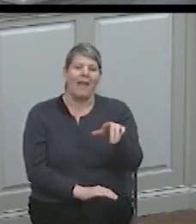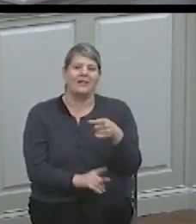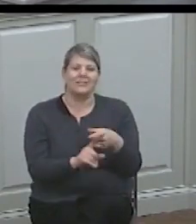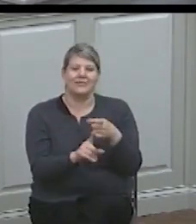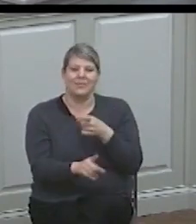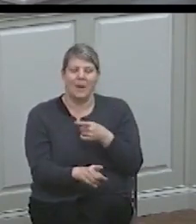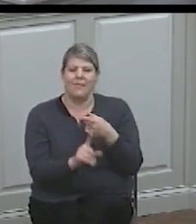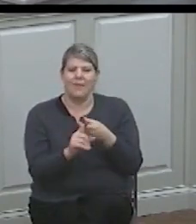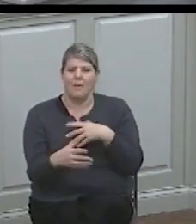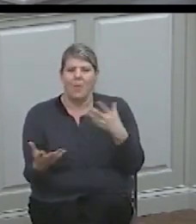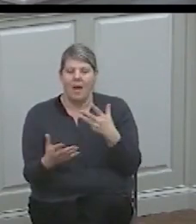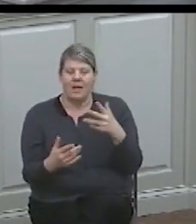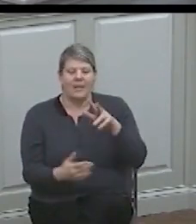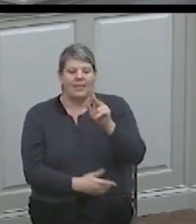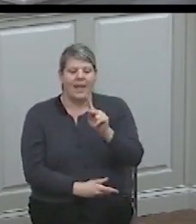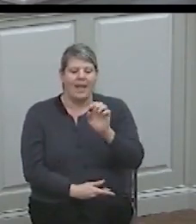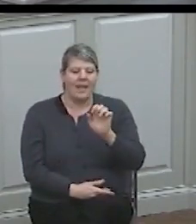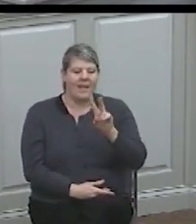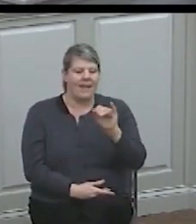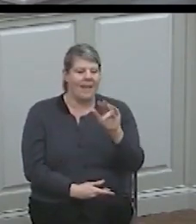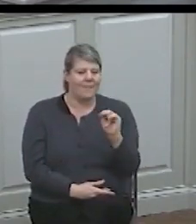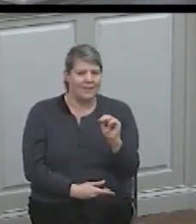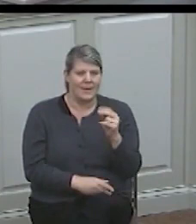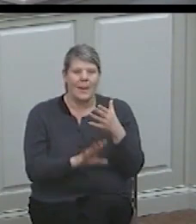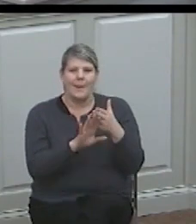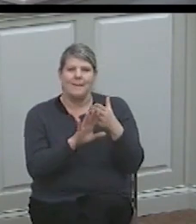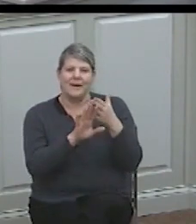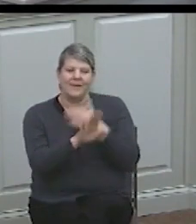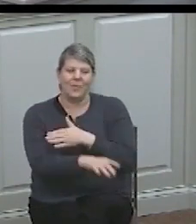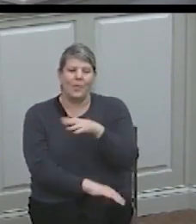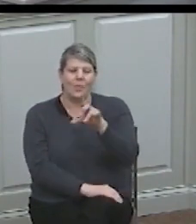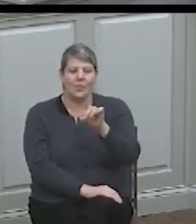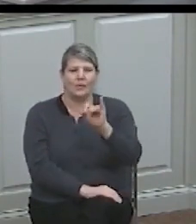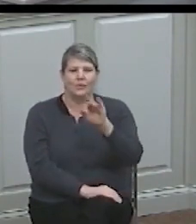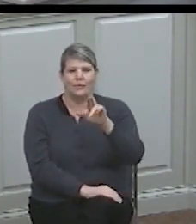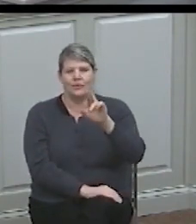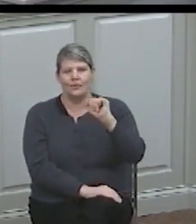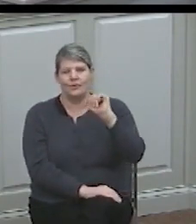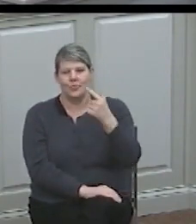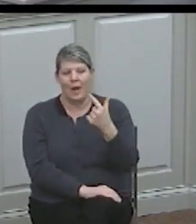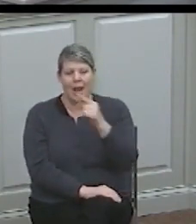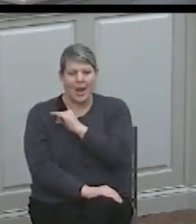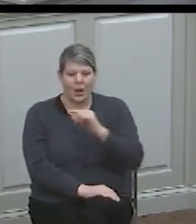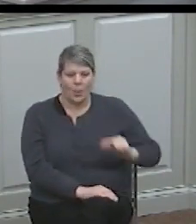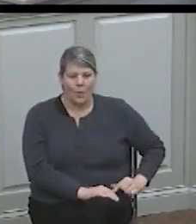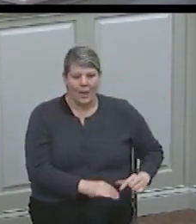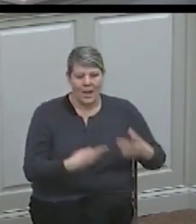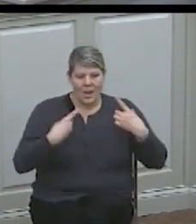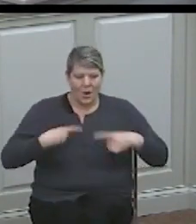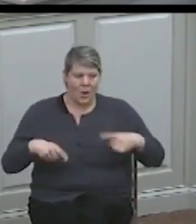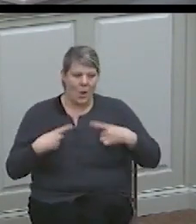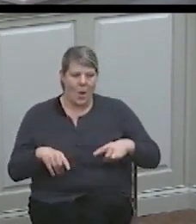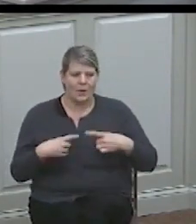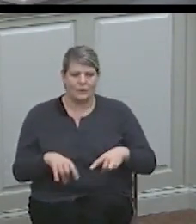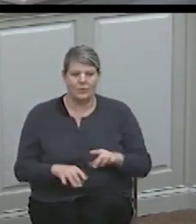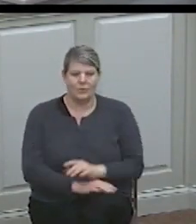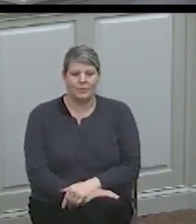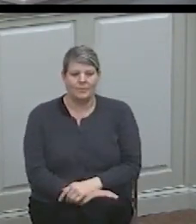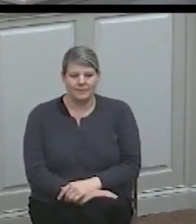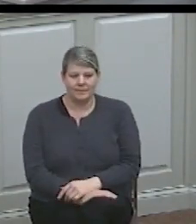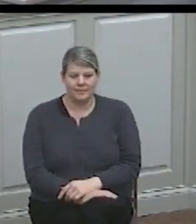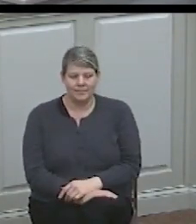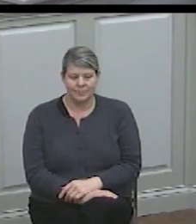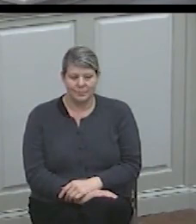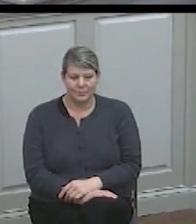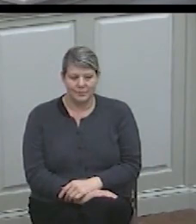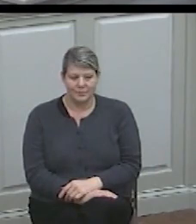from Kevin when he was in a drag queen costume contest. Thank you, Kevin. I appreciate that.